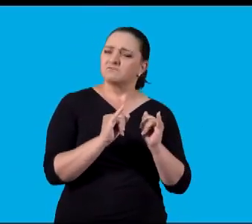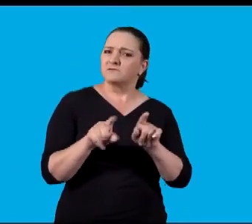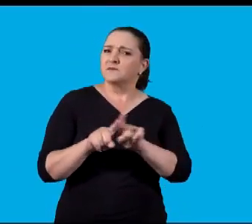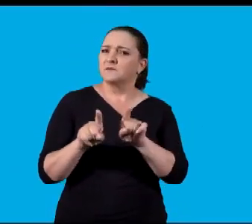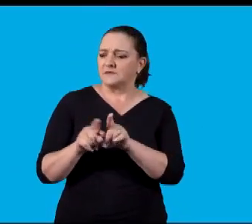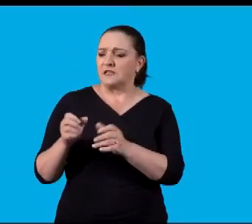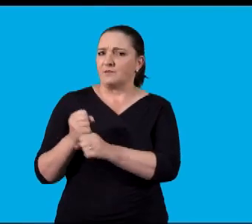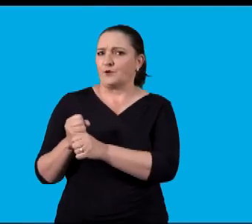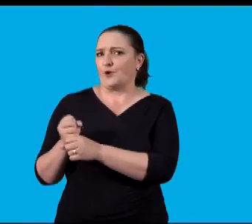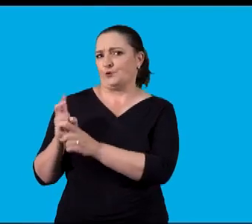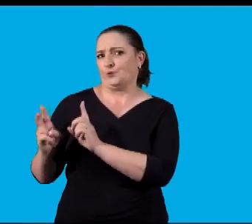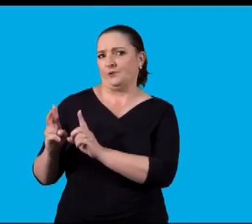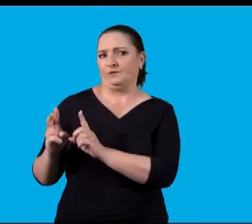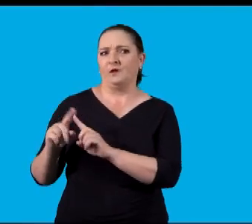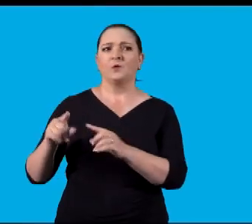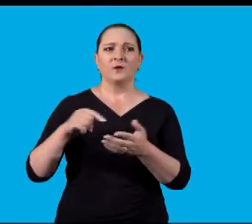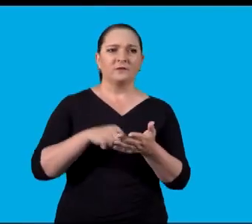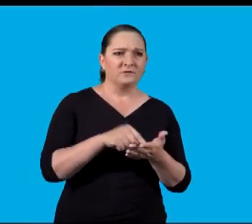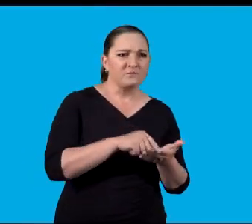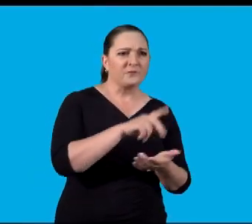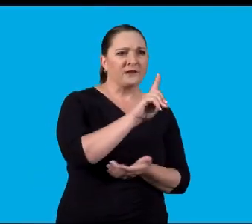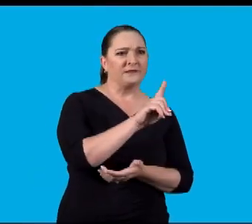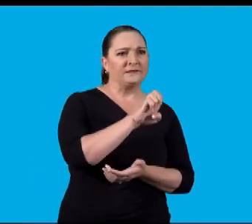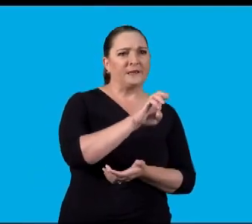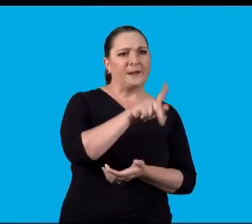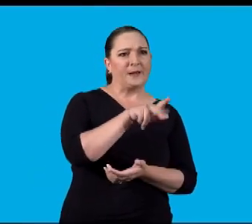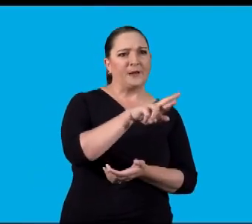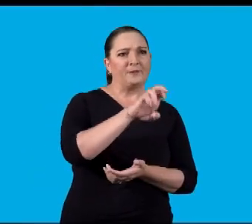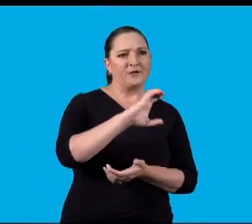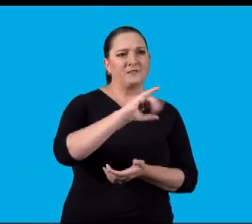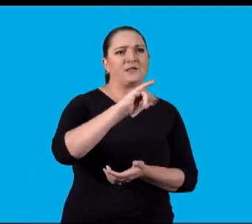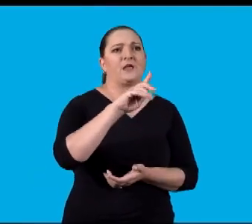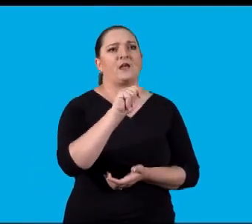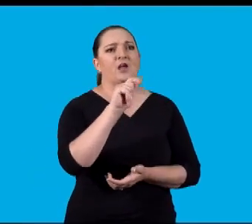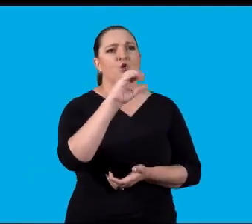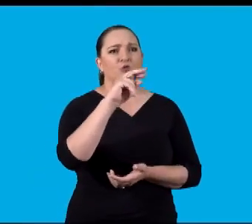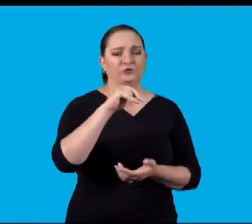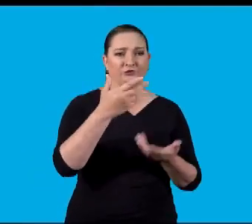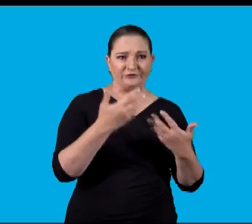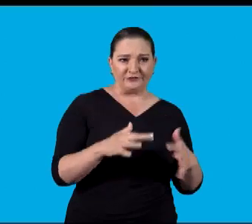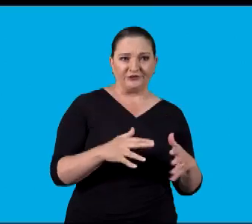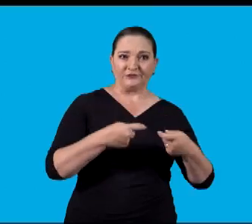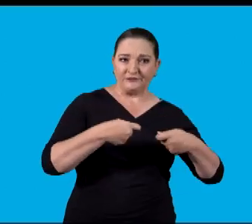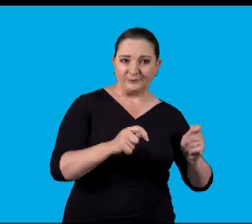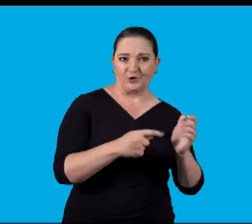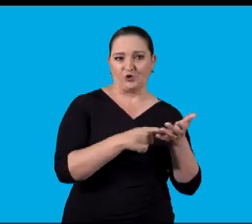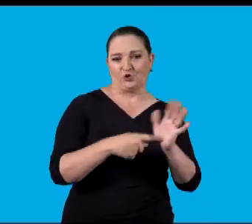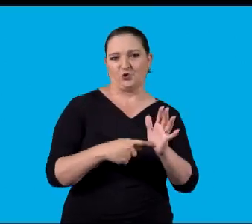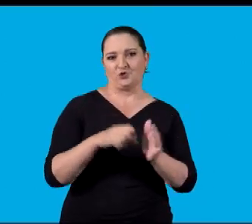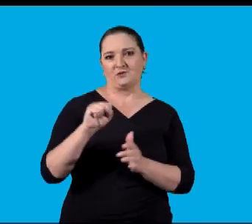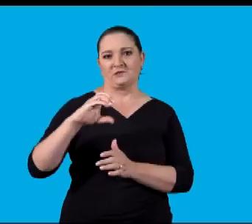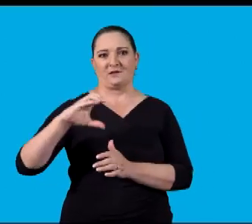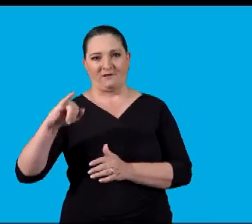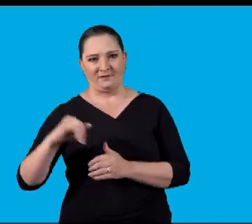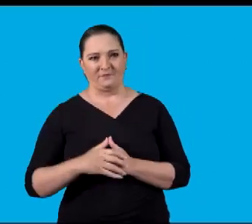in grade 12, we have calculated depreciation and we have shown it as an expense in the statement of comprehensive income.